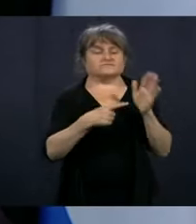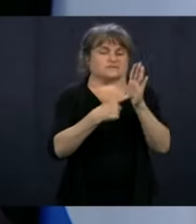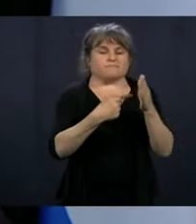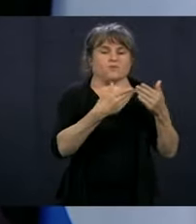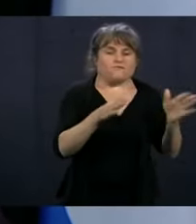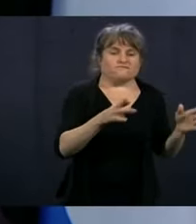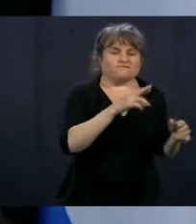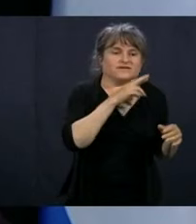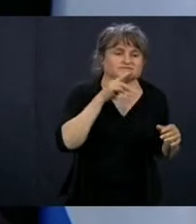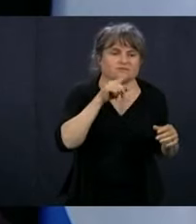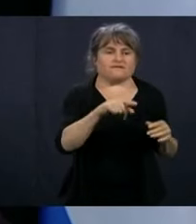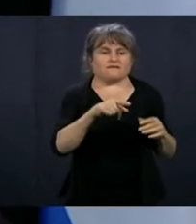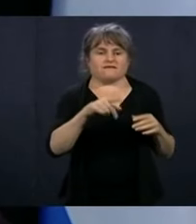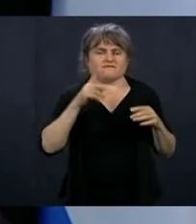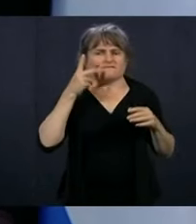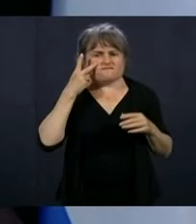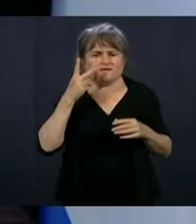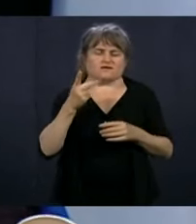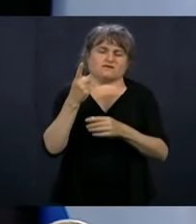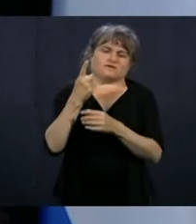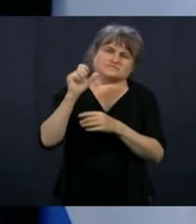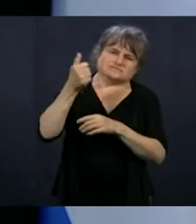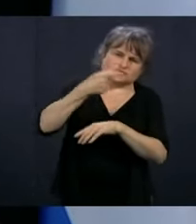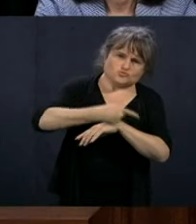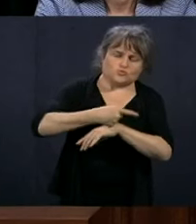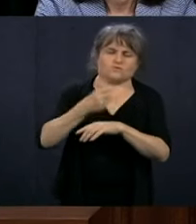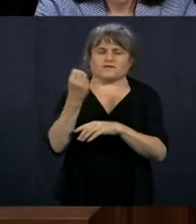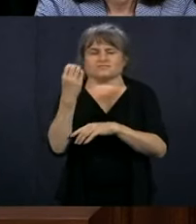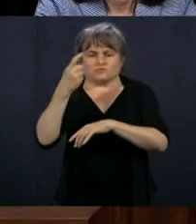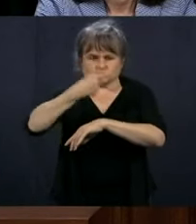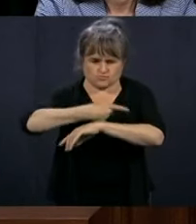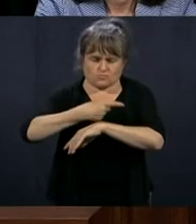to see the effects, then we'll be able to see what will happen.